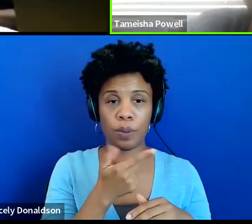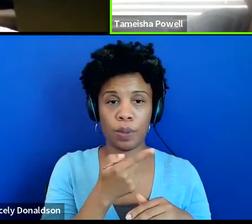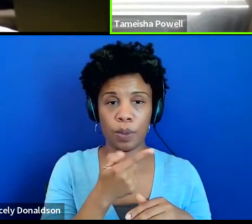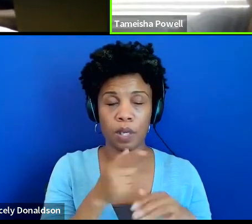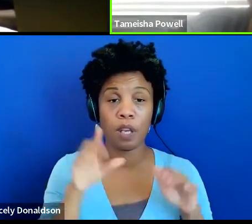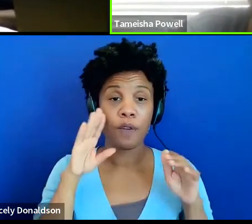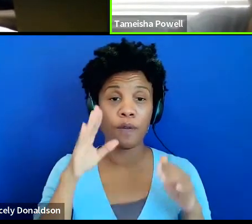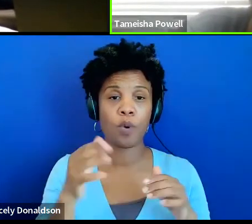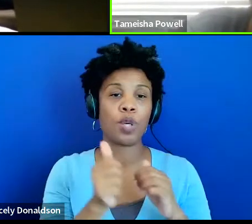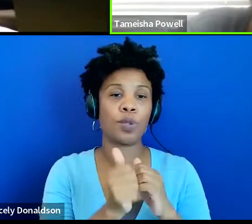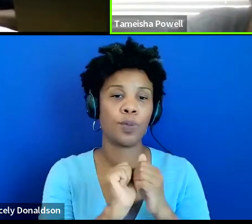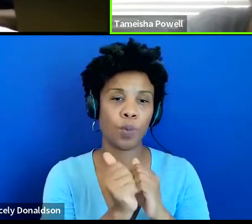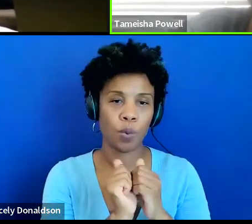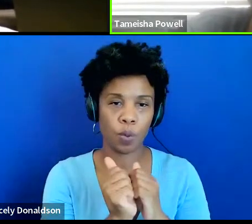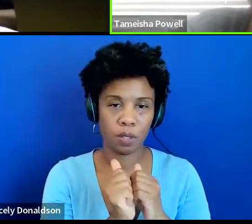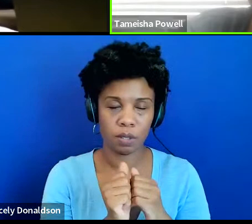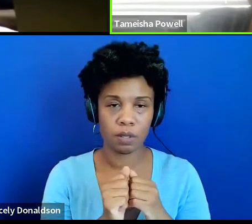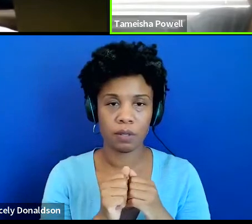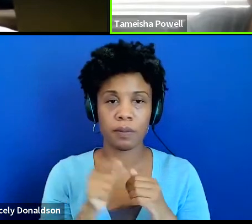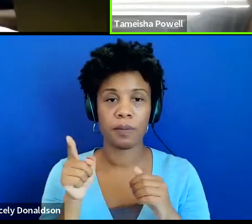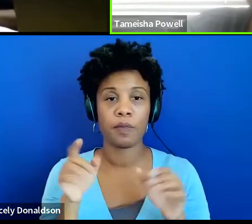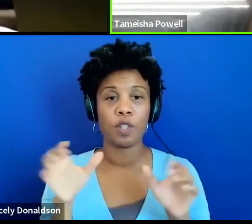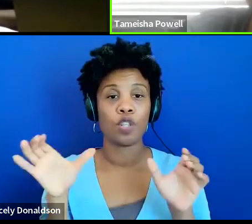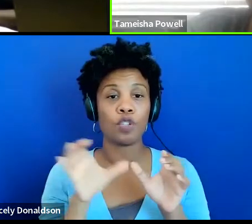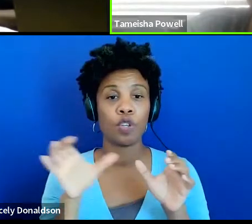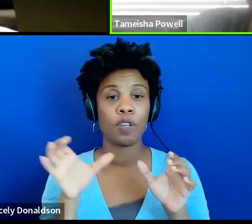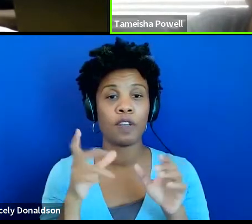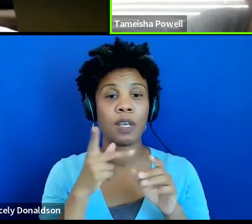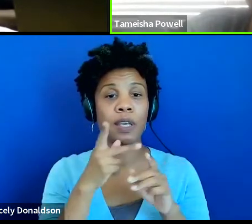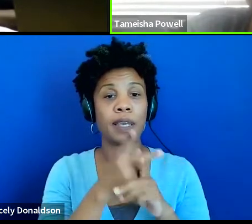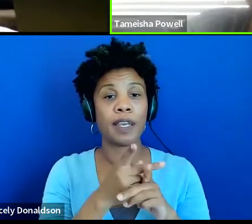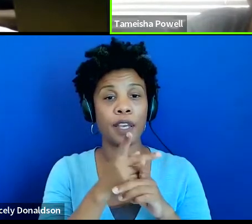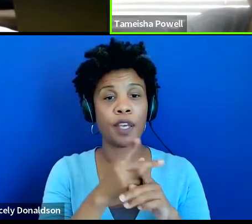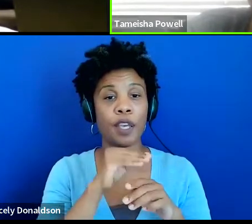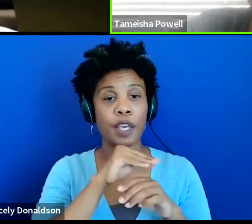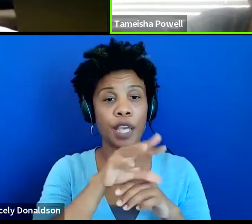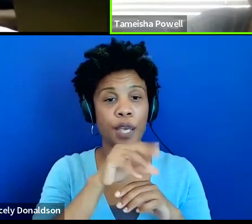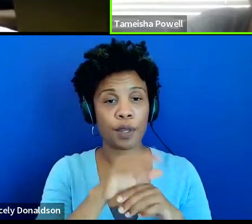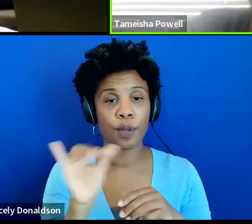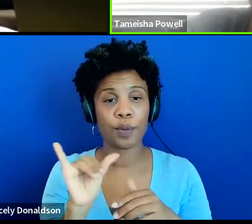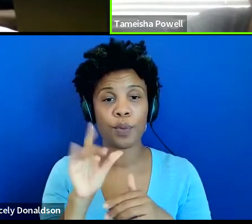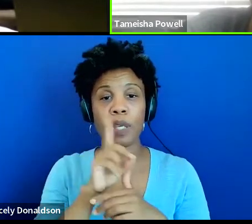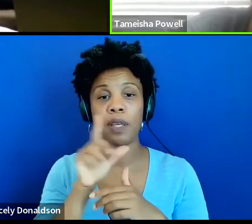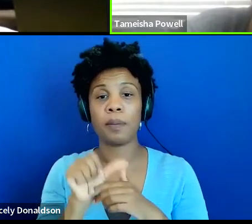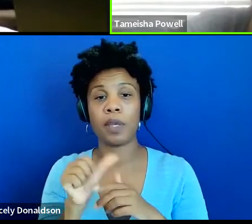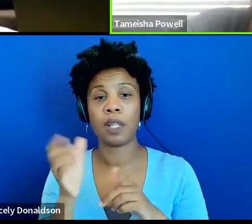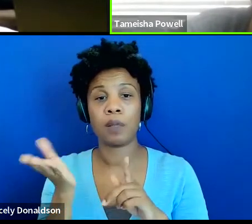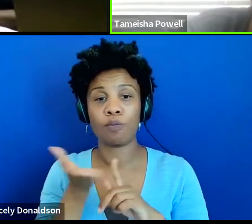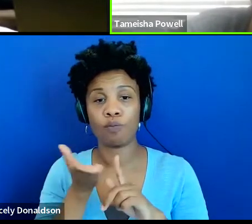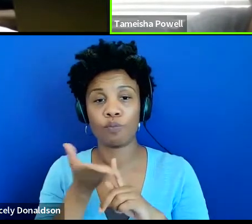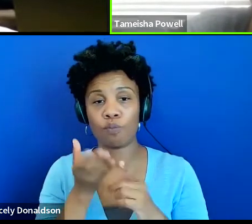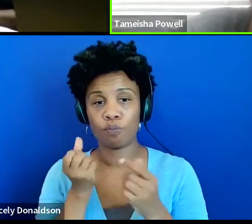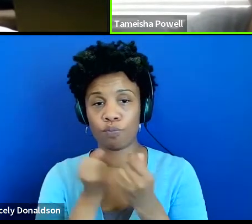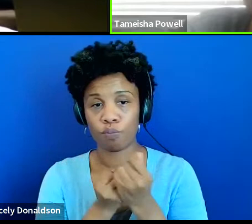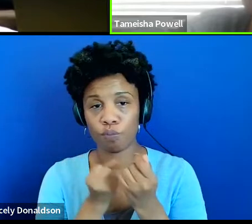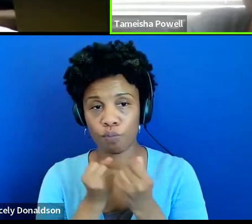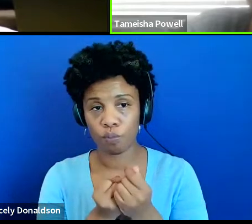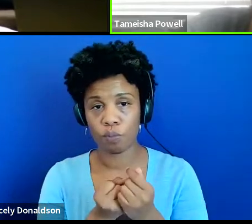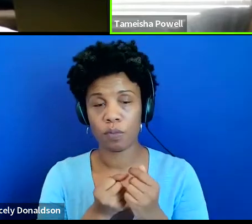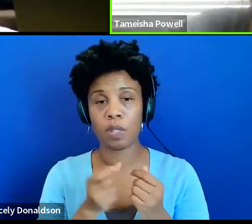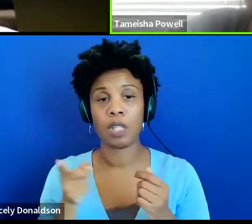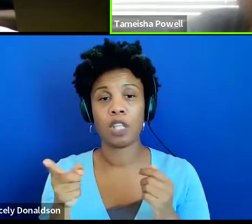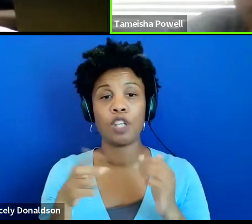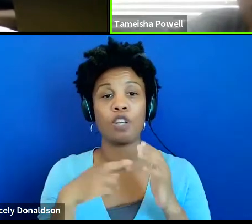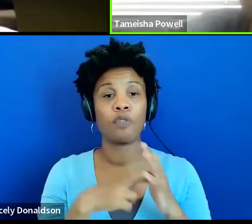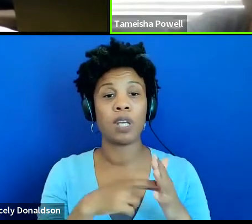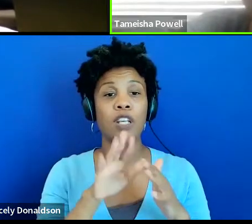on sports. He's a certified peer counselor as well as a disability advocate. He's also represented Jamaica